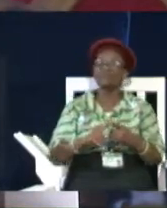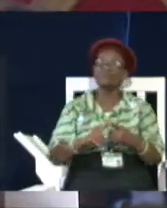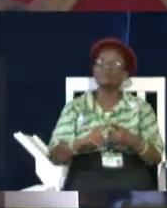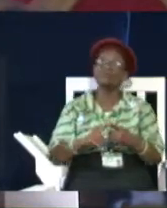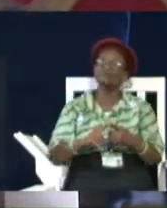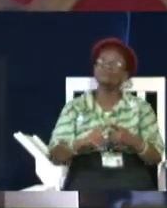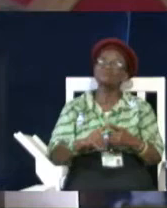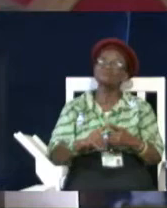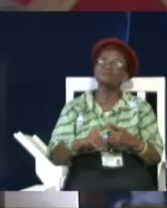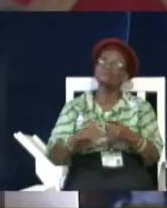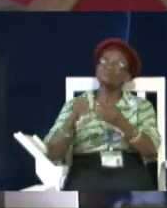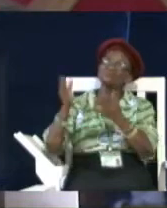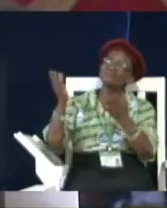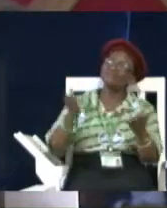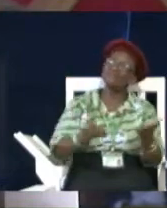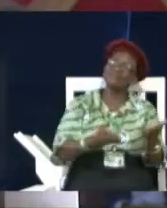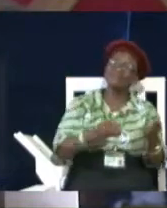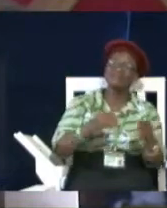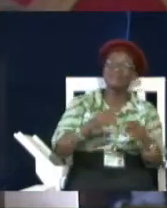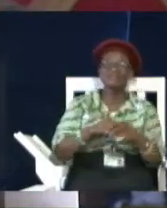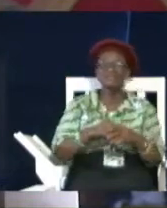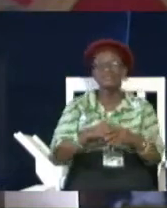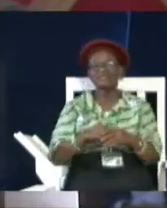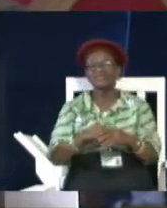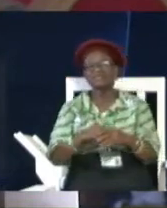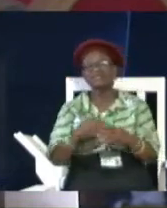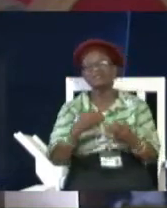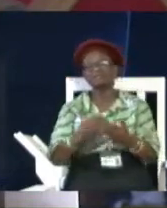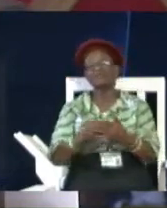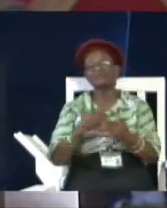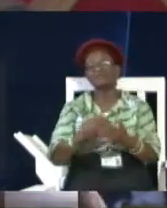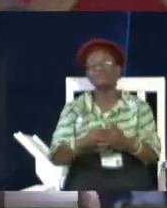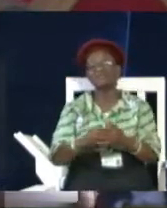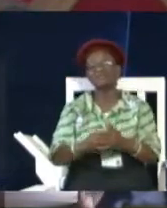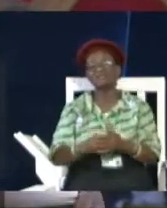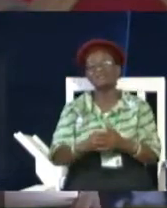to eradicate sorrow.